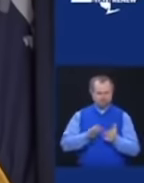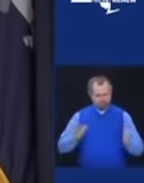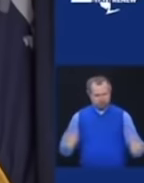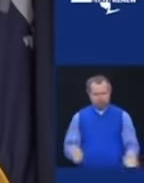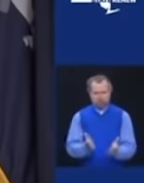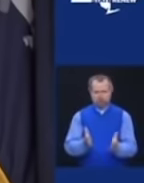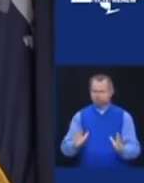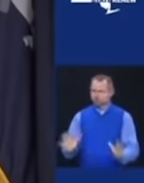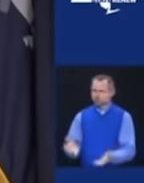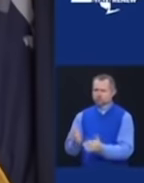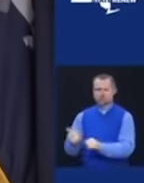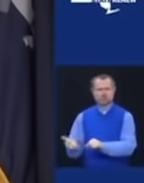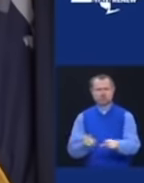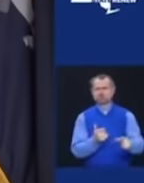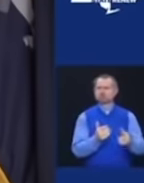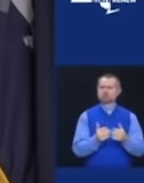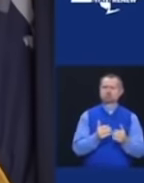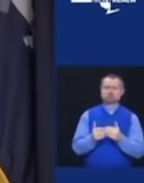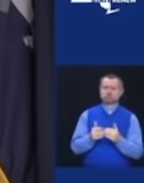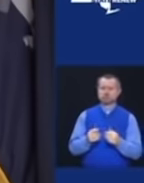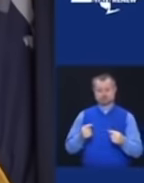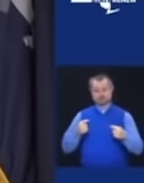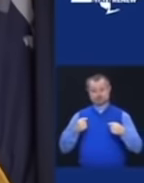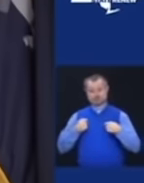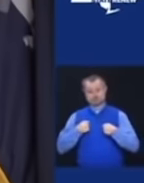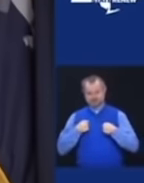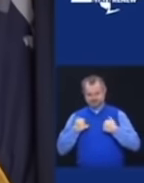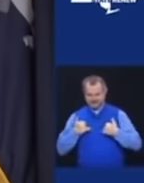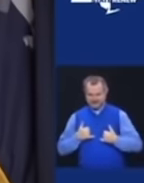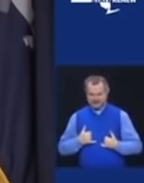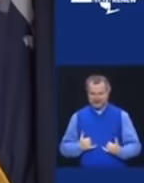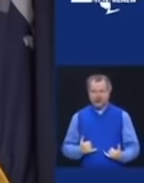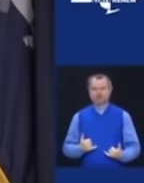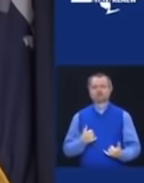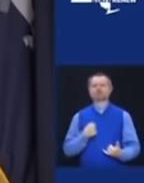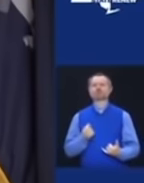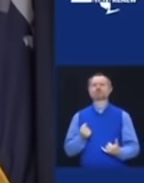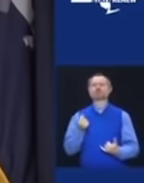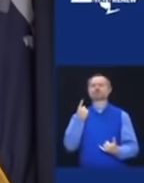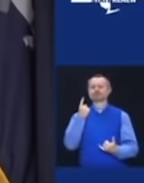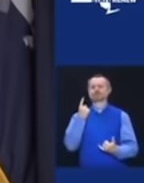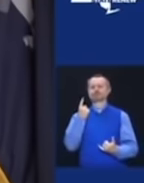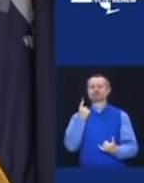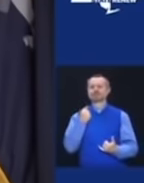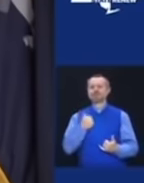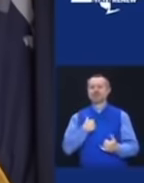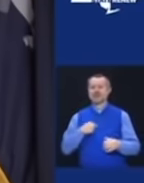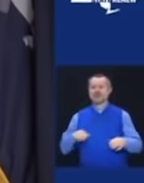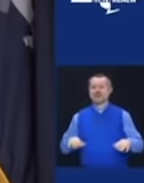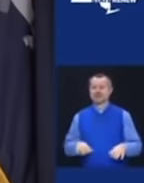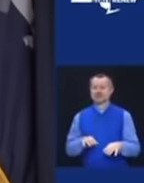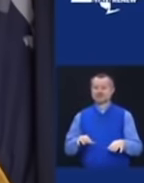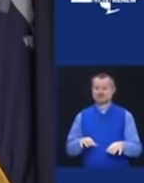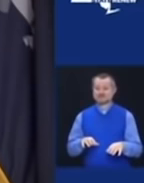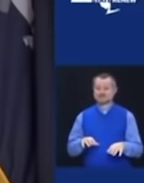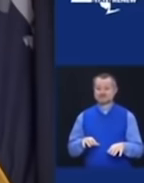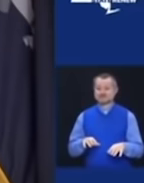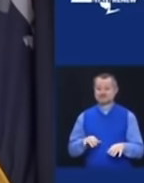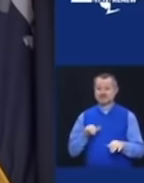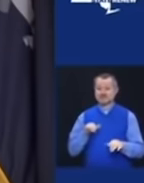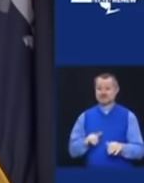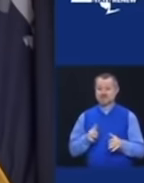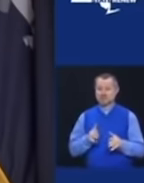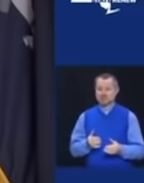I now understand that I acted in a way that made people